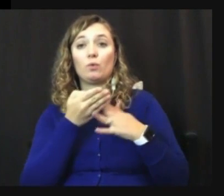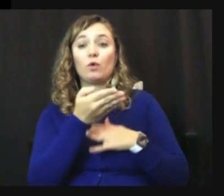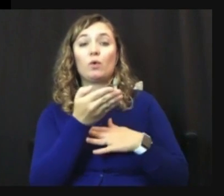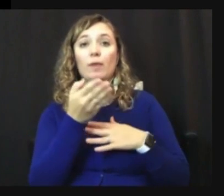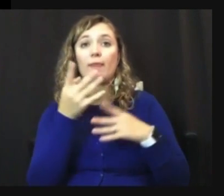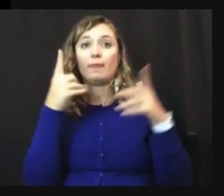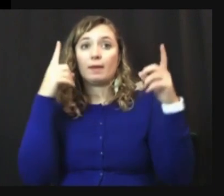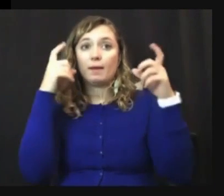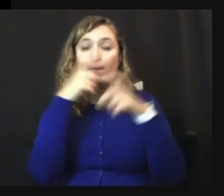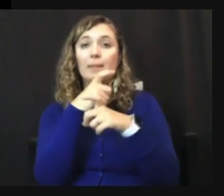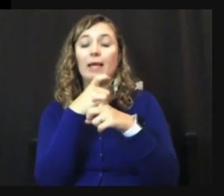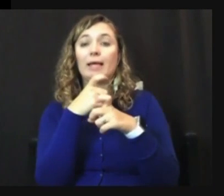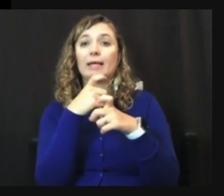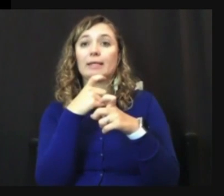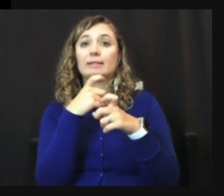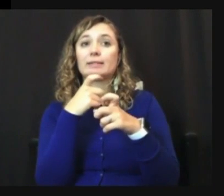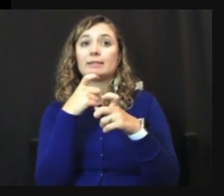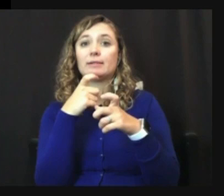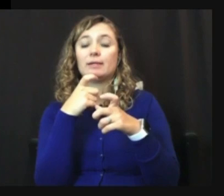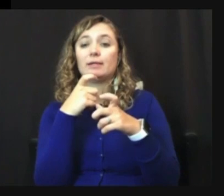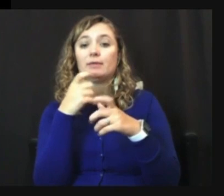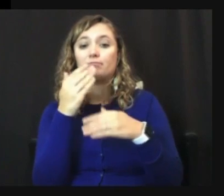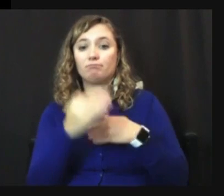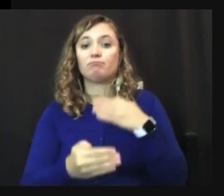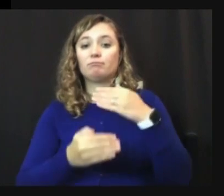sensory information and executive functioning skills.